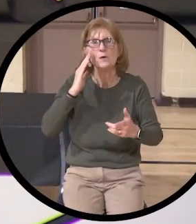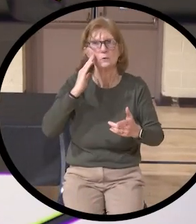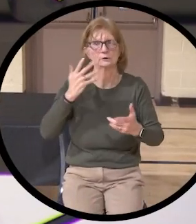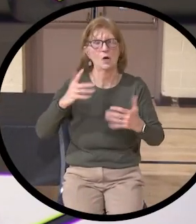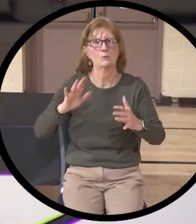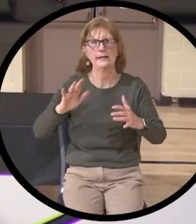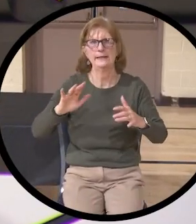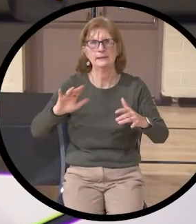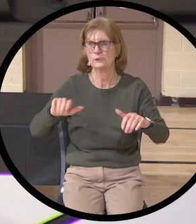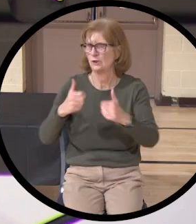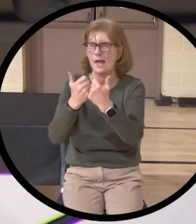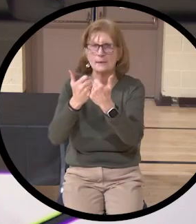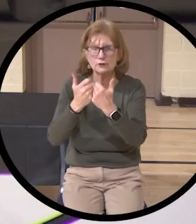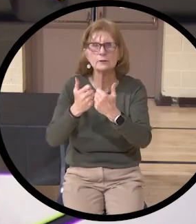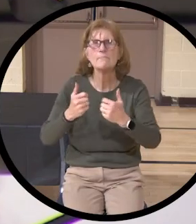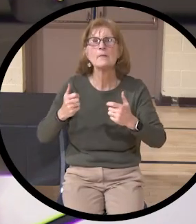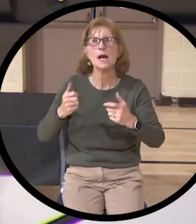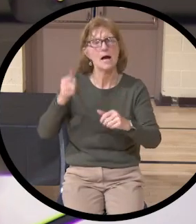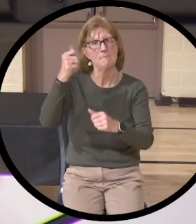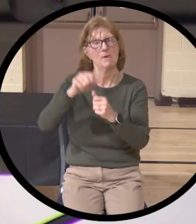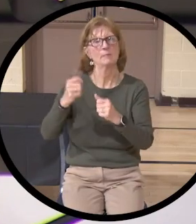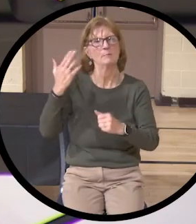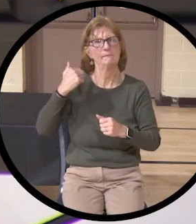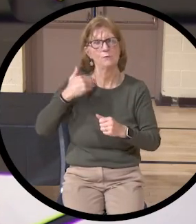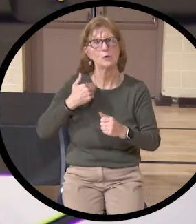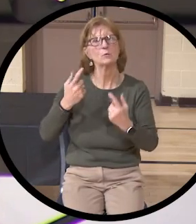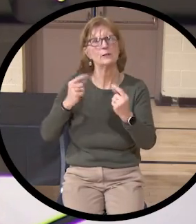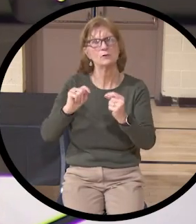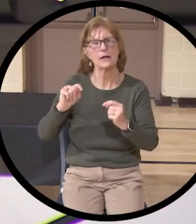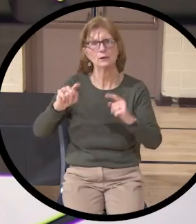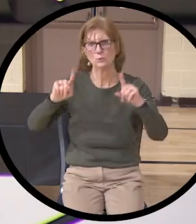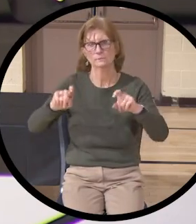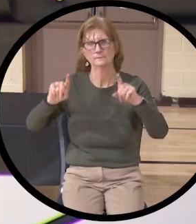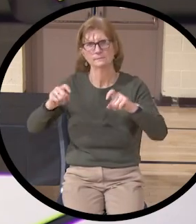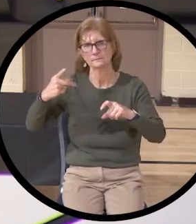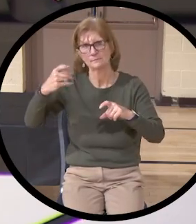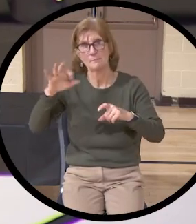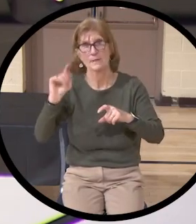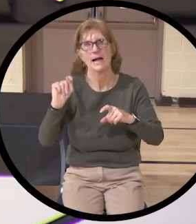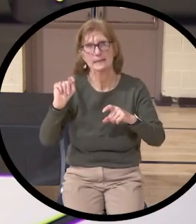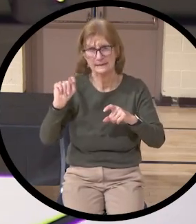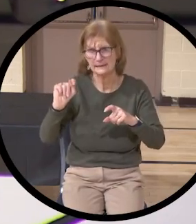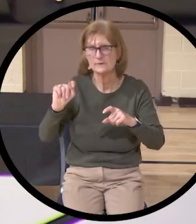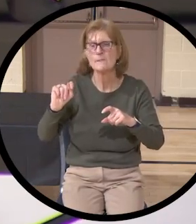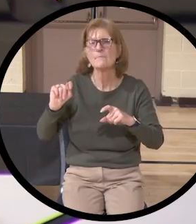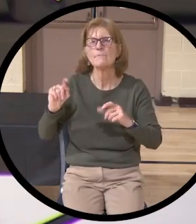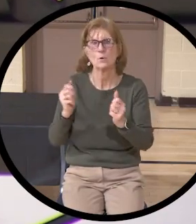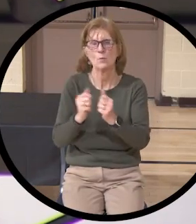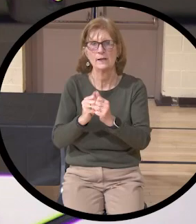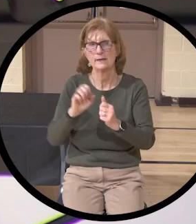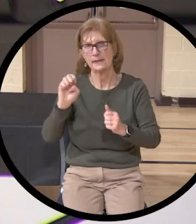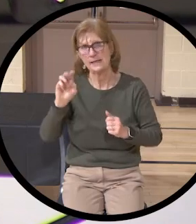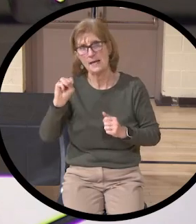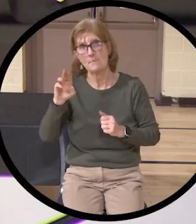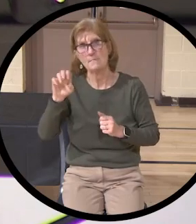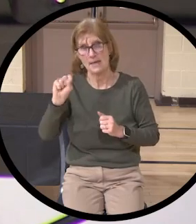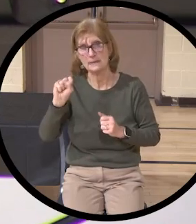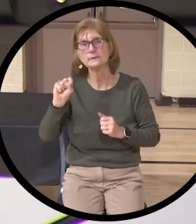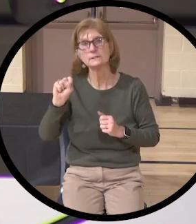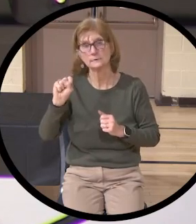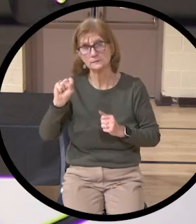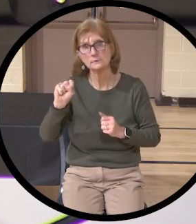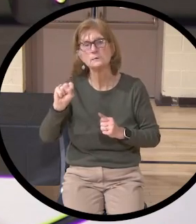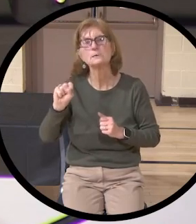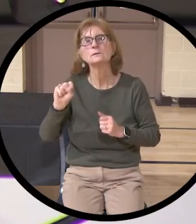tried to pilot even those speed tables that were compatible to EMS vehicles, you'd find the same issue where people are